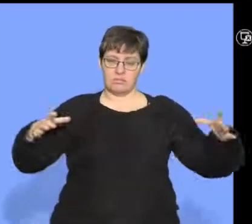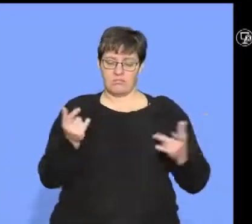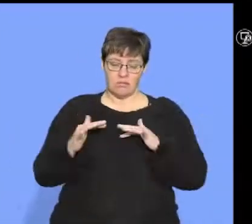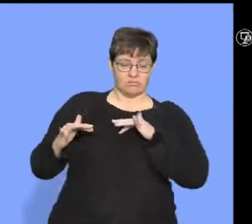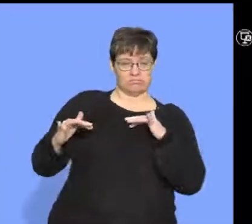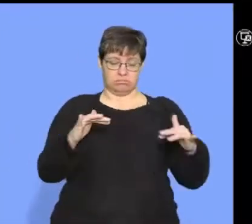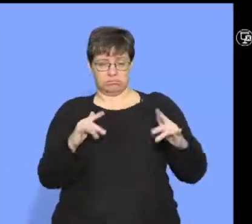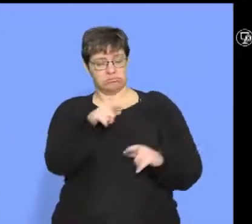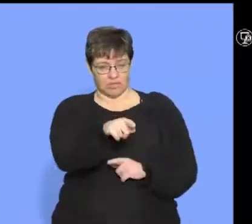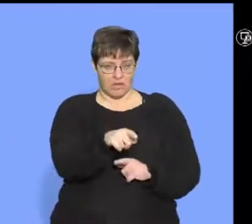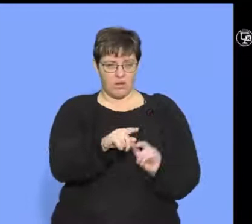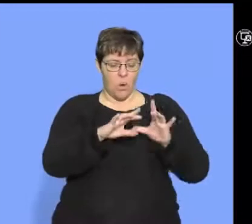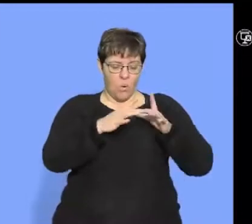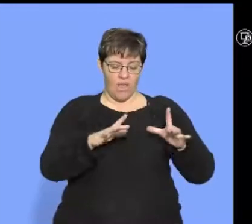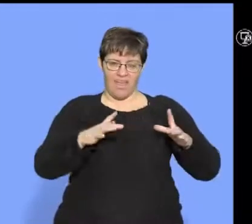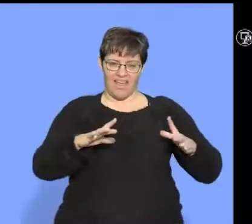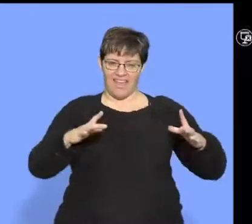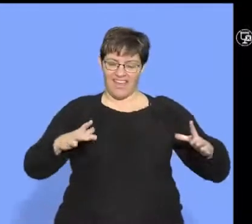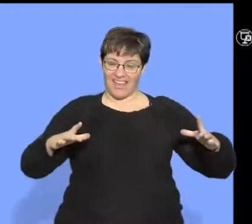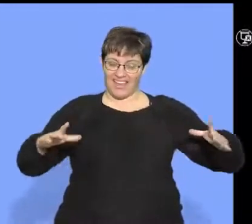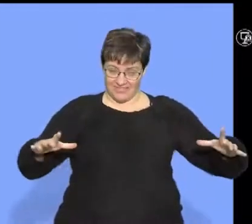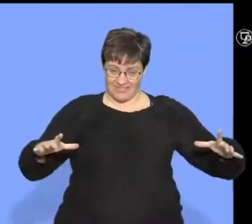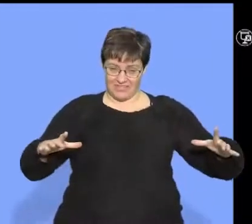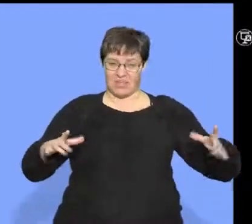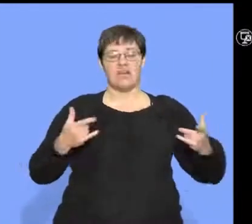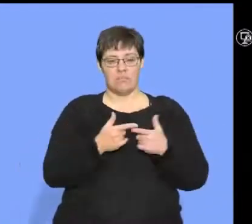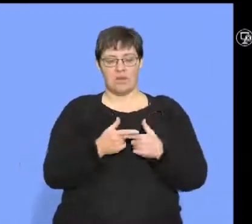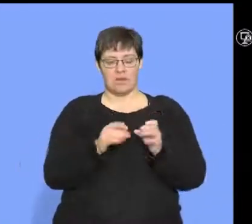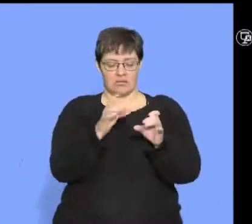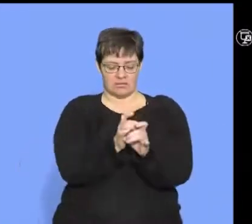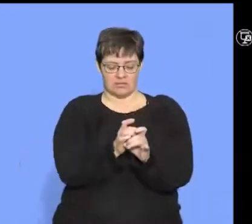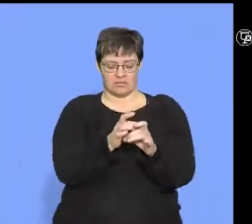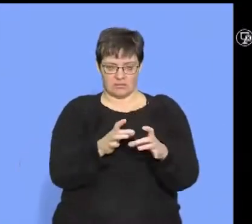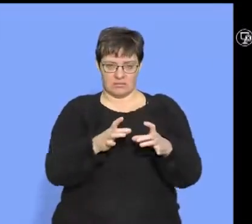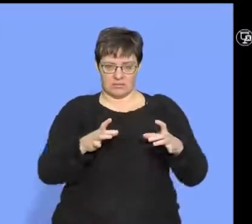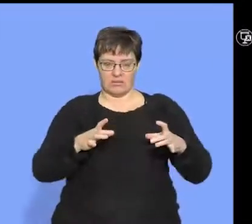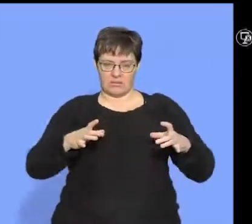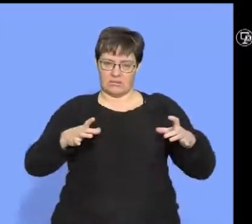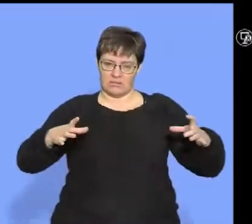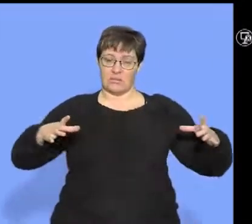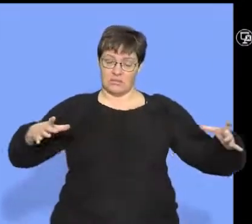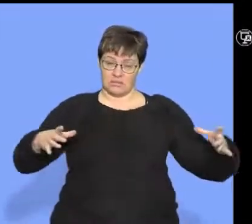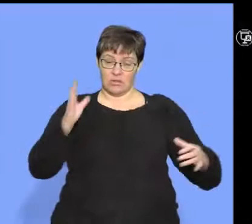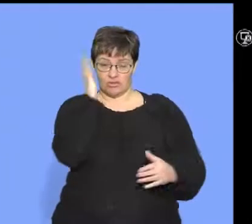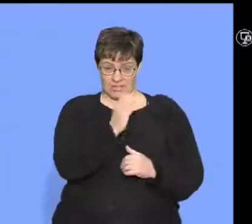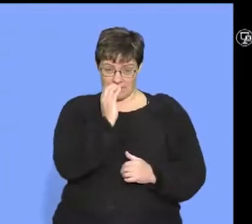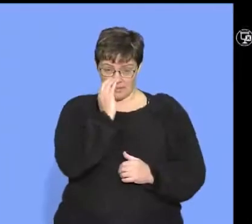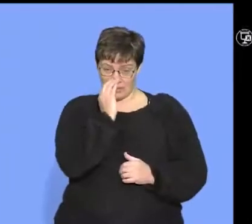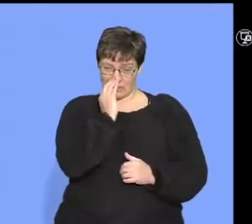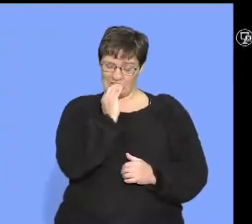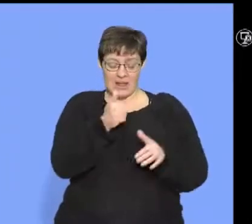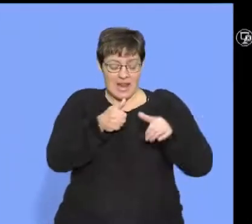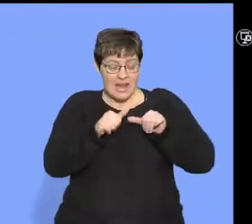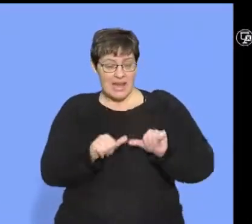medium, the waves from that disturbance travel outwards in straight lines. The next